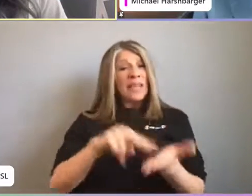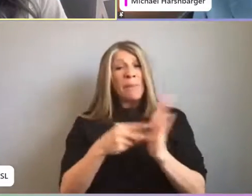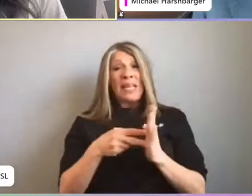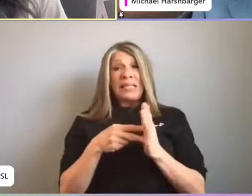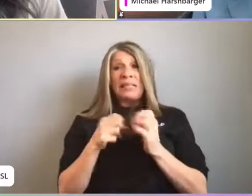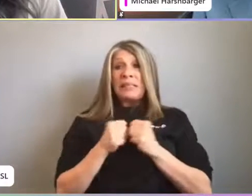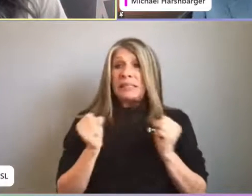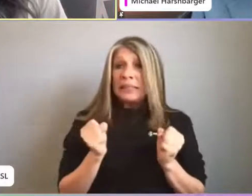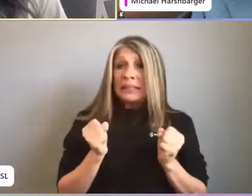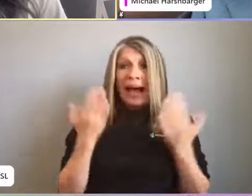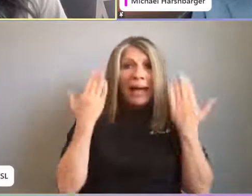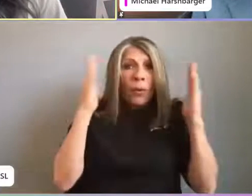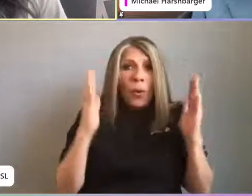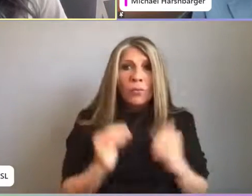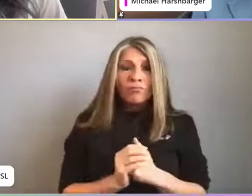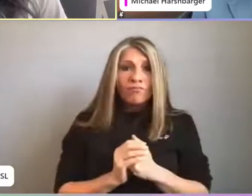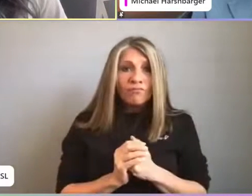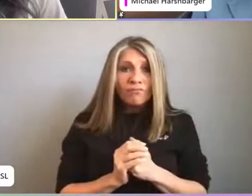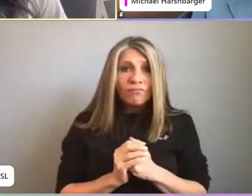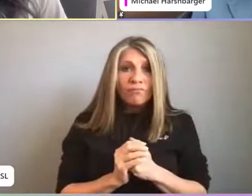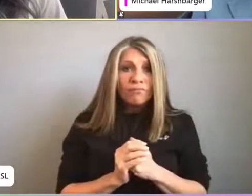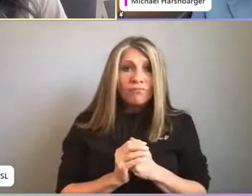Yep.